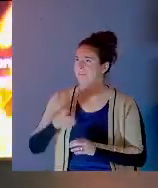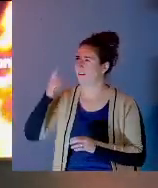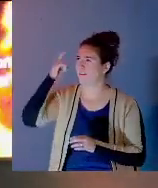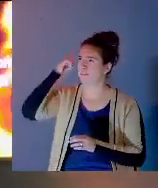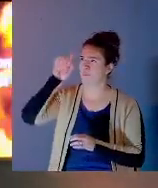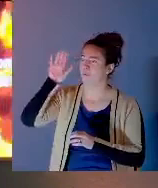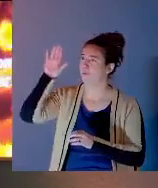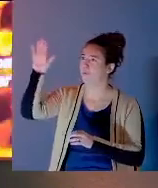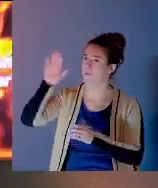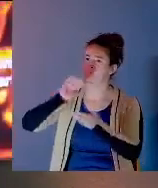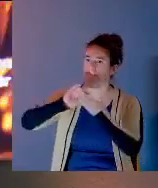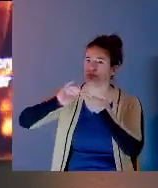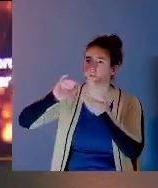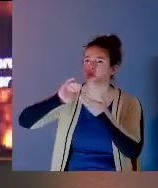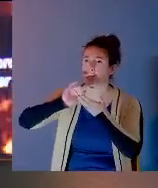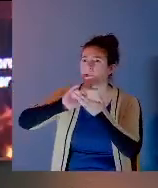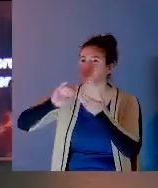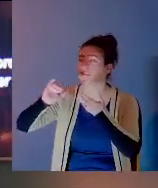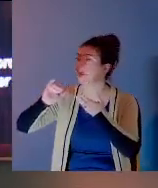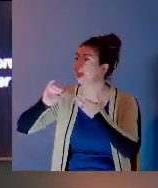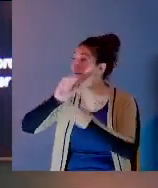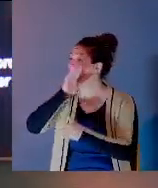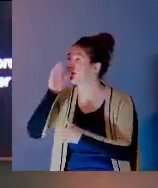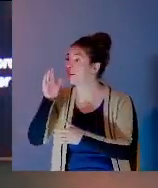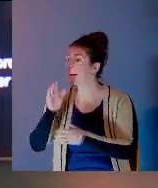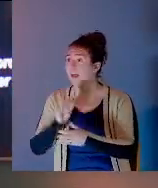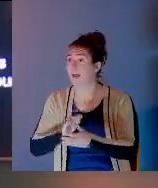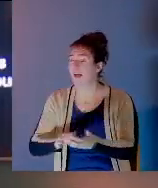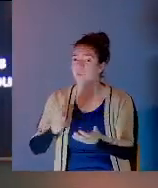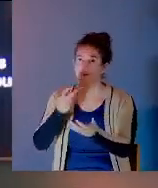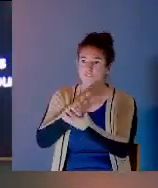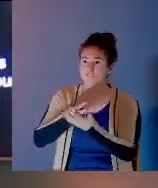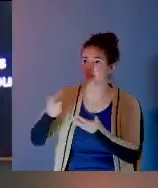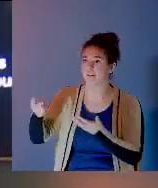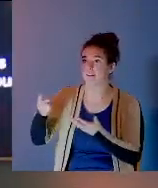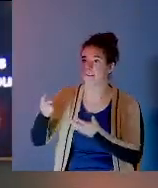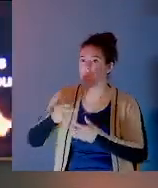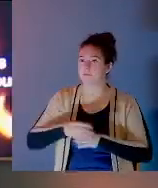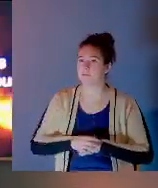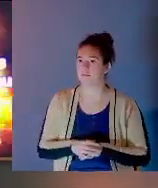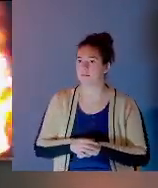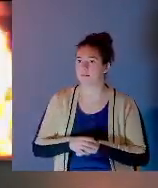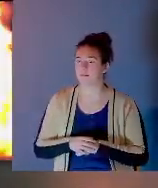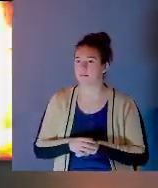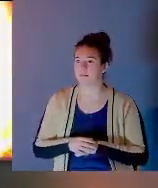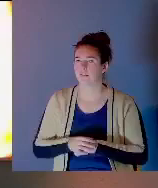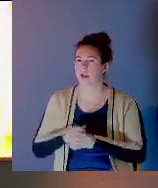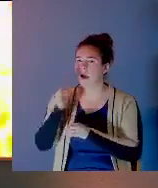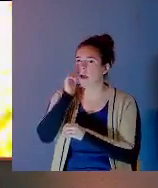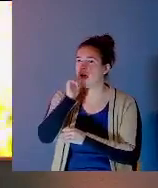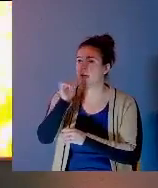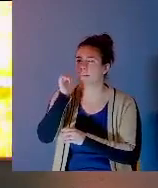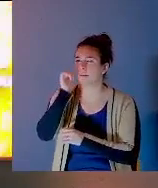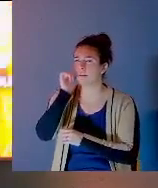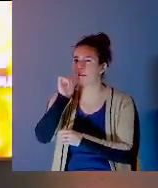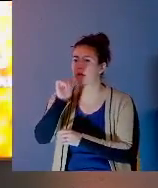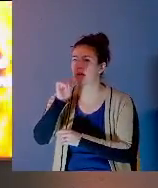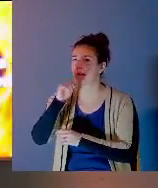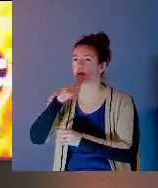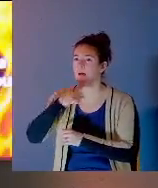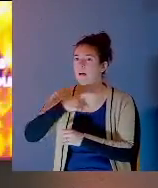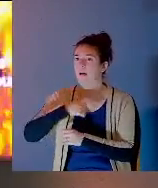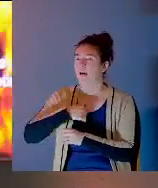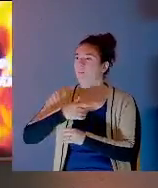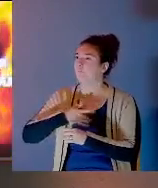Fails me in all my days. I've been held in your